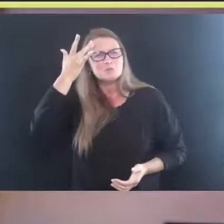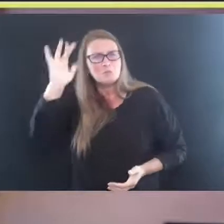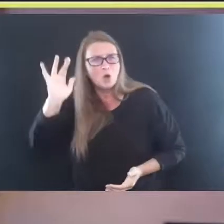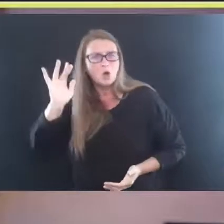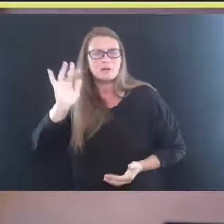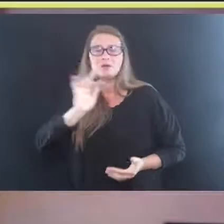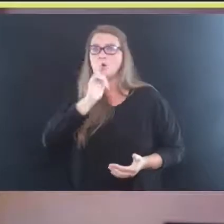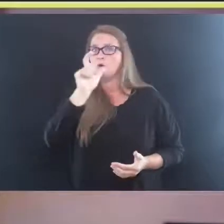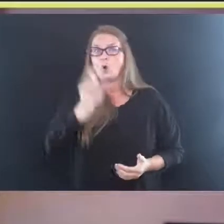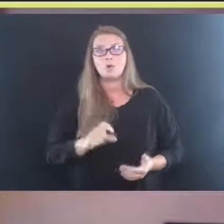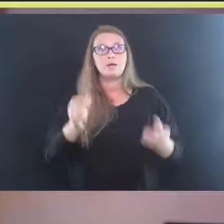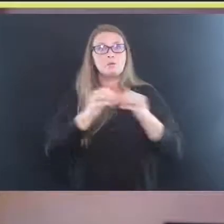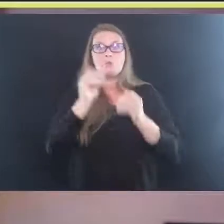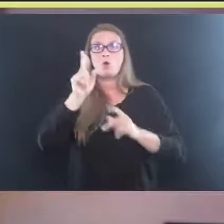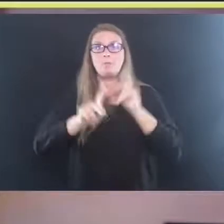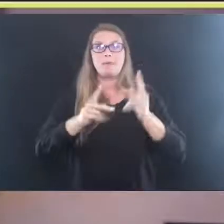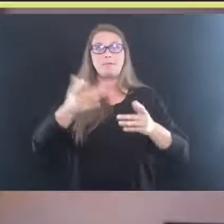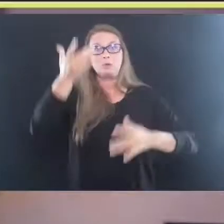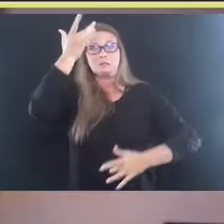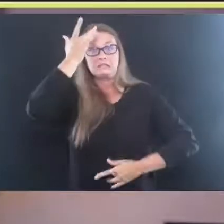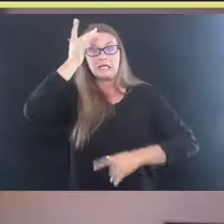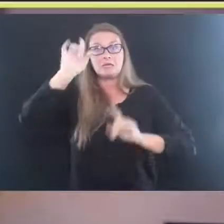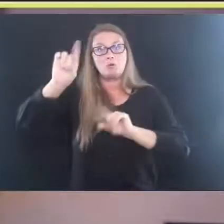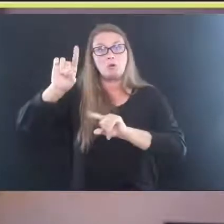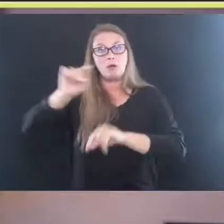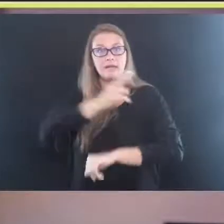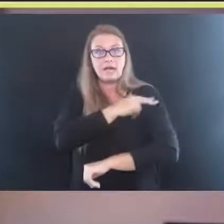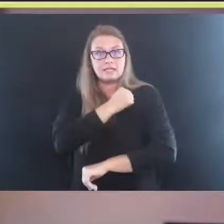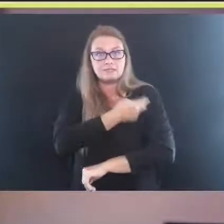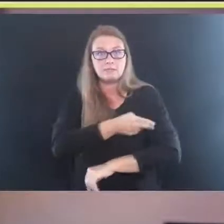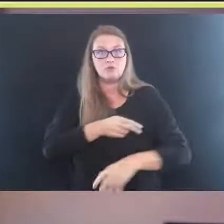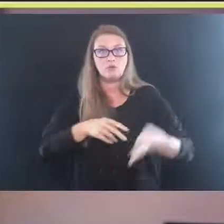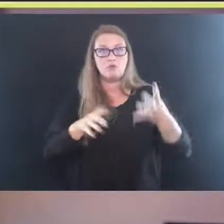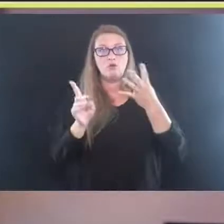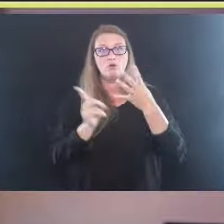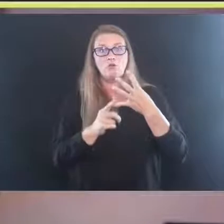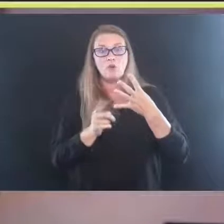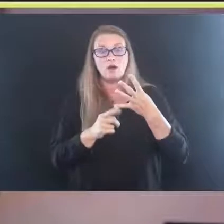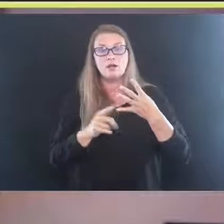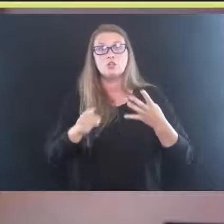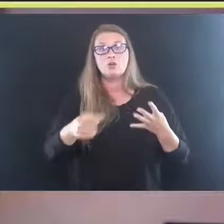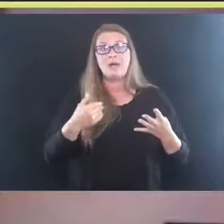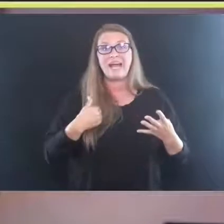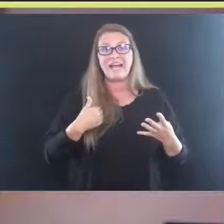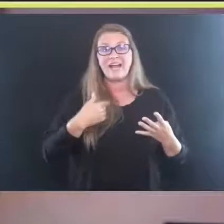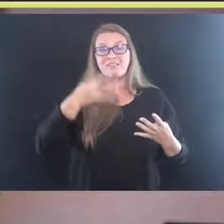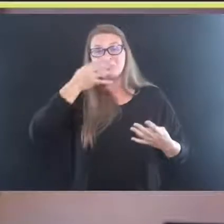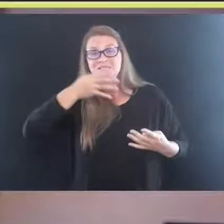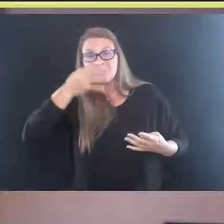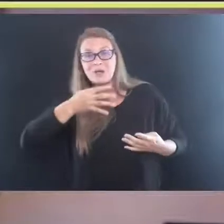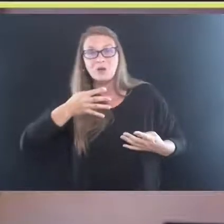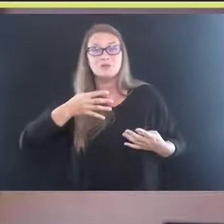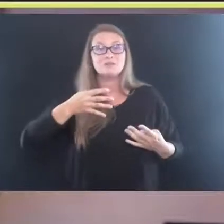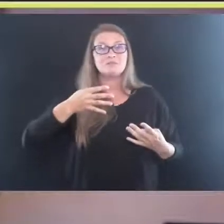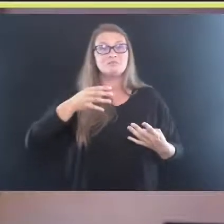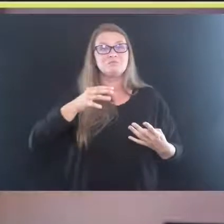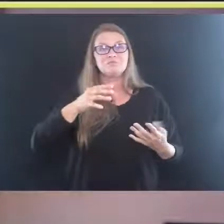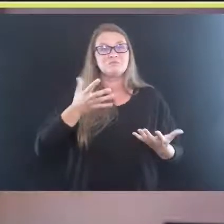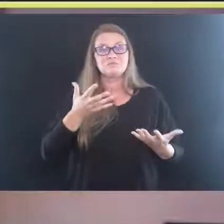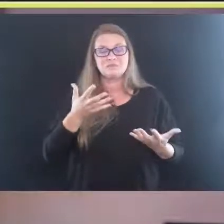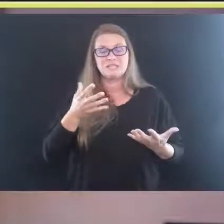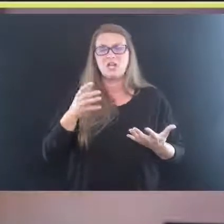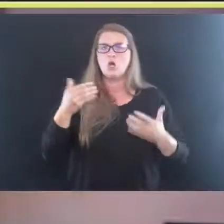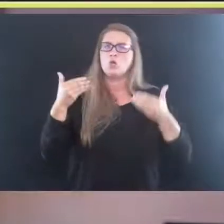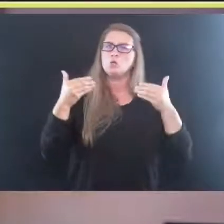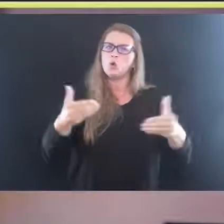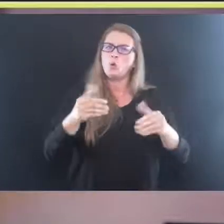more people getting sick and going to the hospital. Number four, if you have the sniffles or runny nose, please get tested.